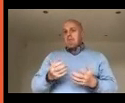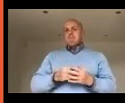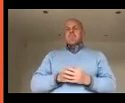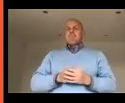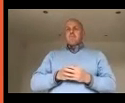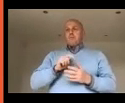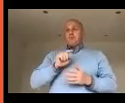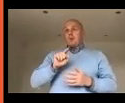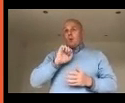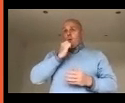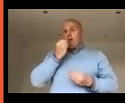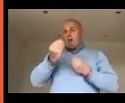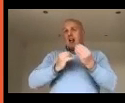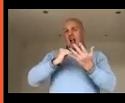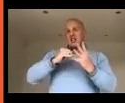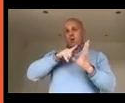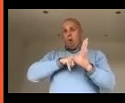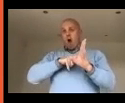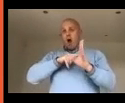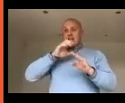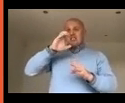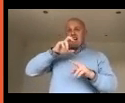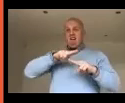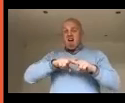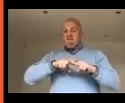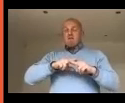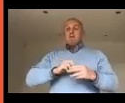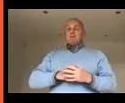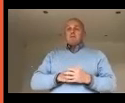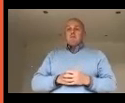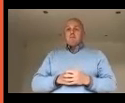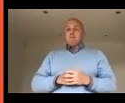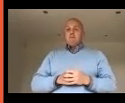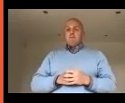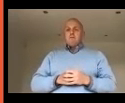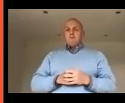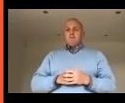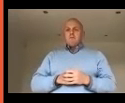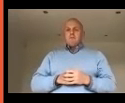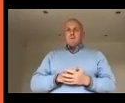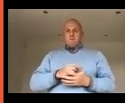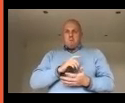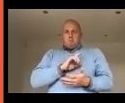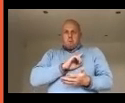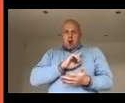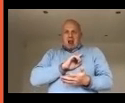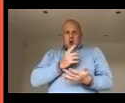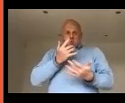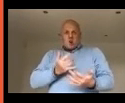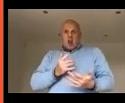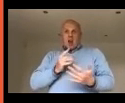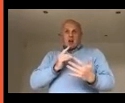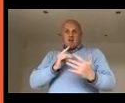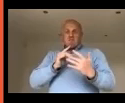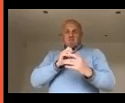about SYCF, South Yorkshire's Community Foundation, why we're running the webinar, and